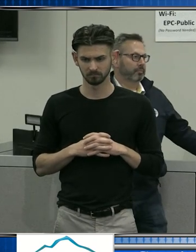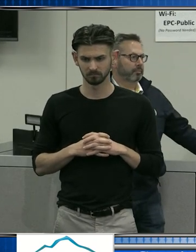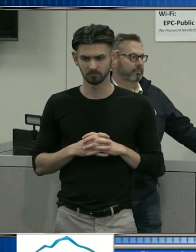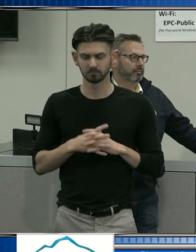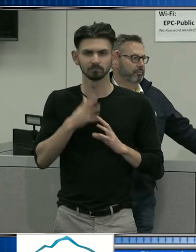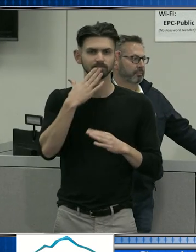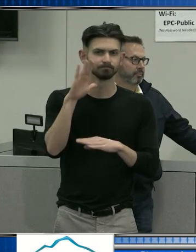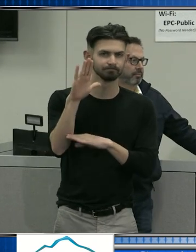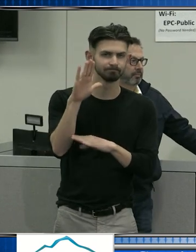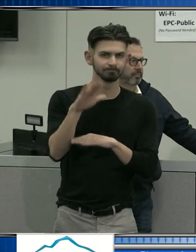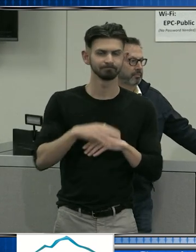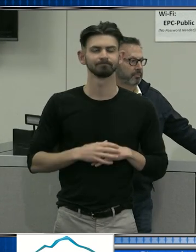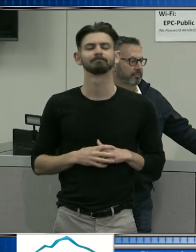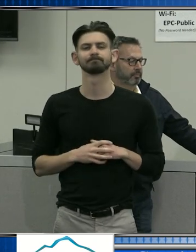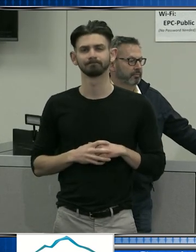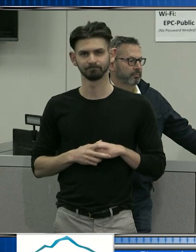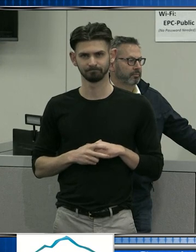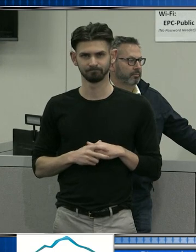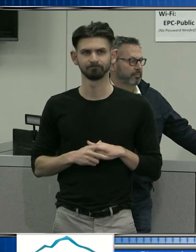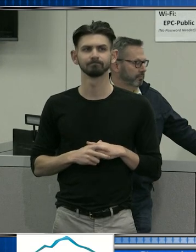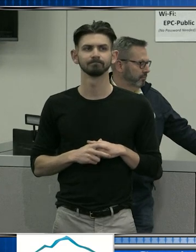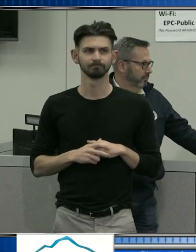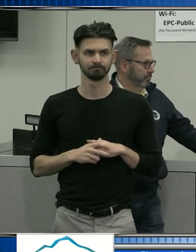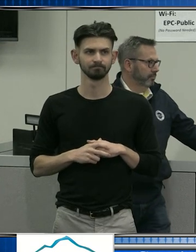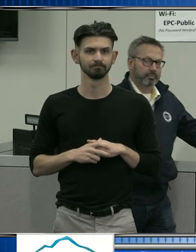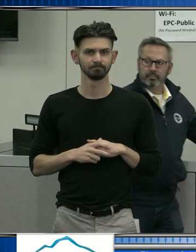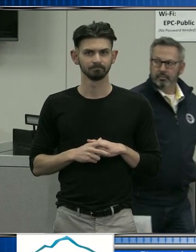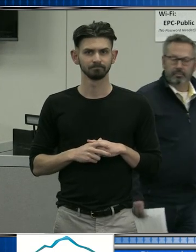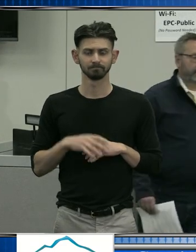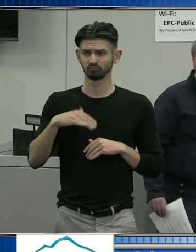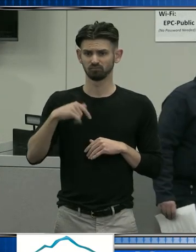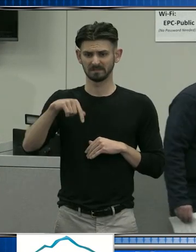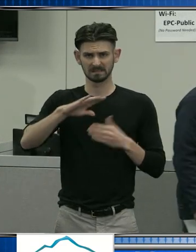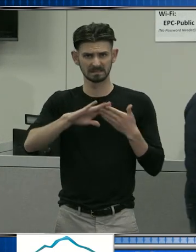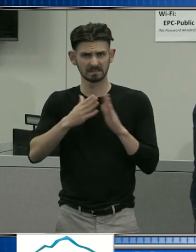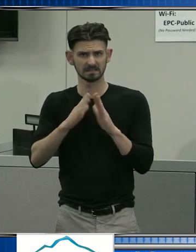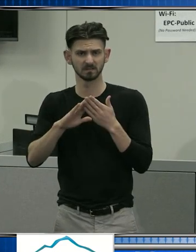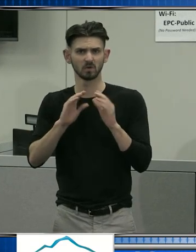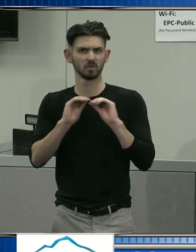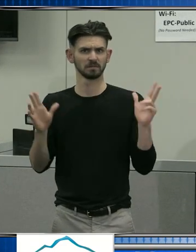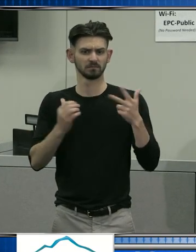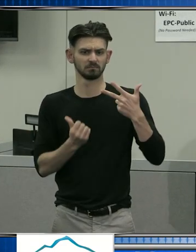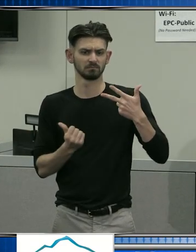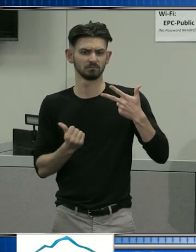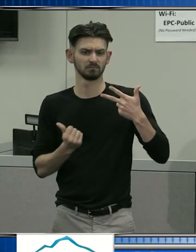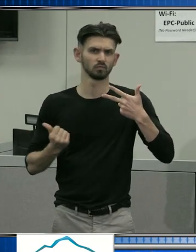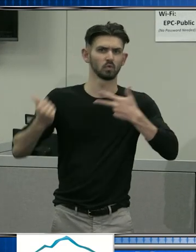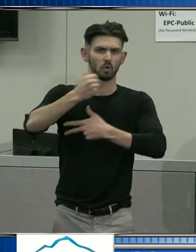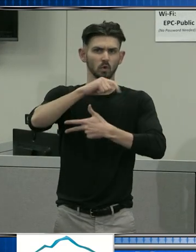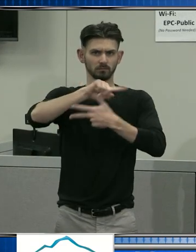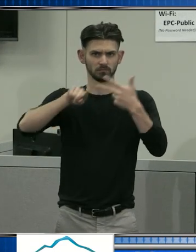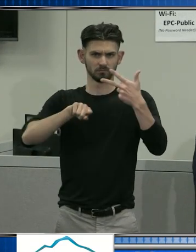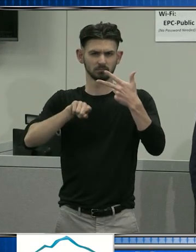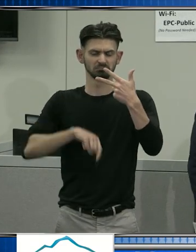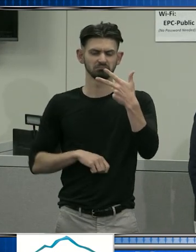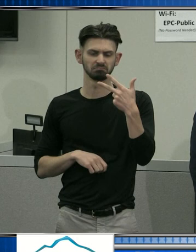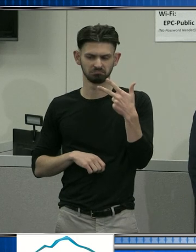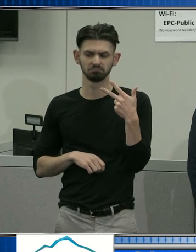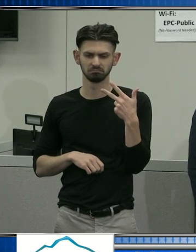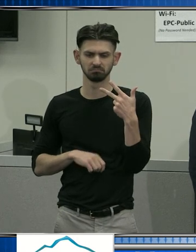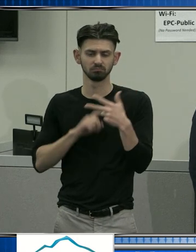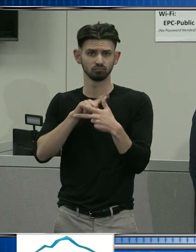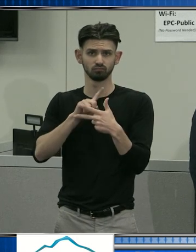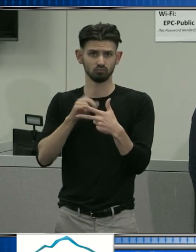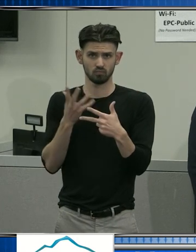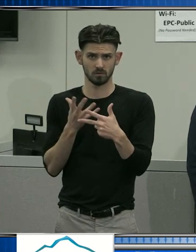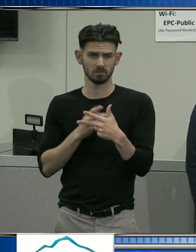Good afternoon. Obviously, at the city, we have three principal priorities as we work through this crisis. Number